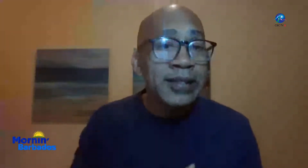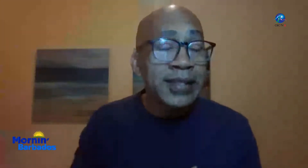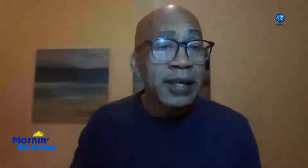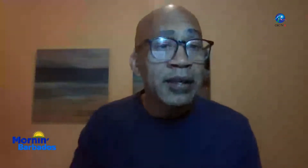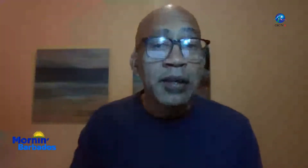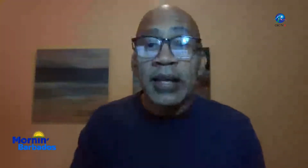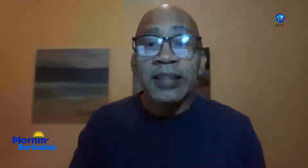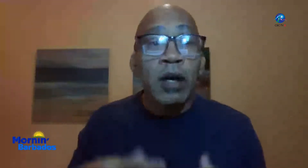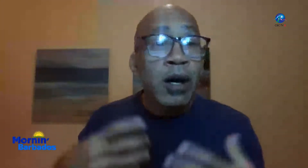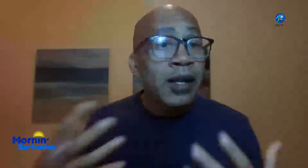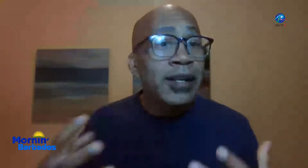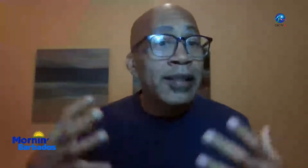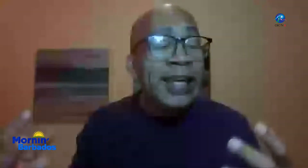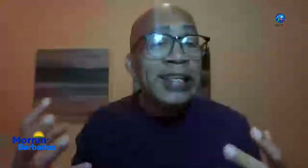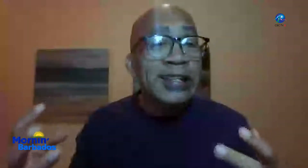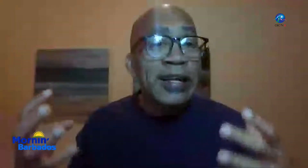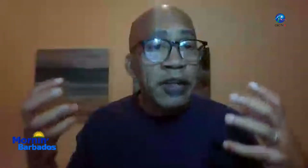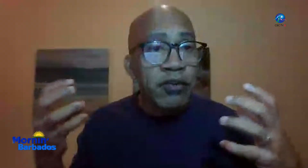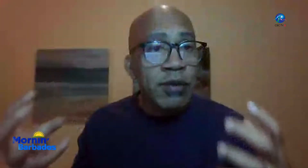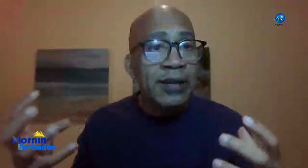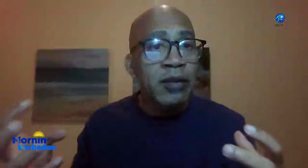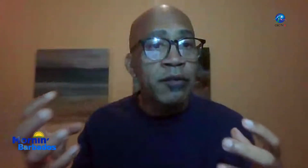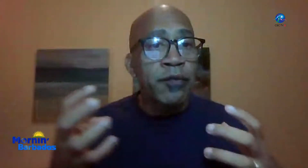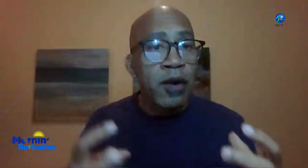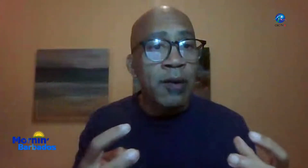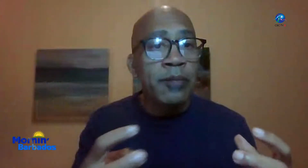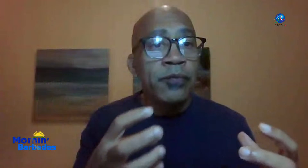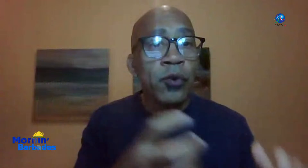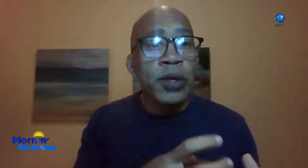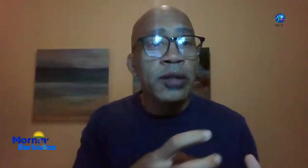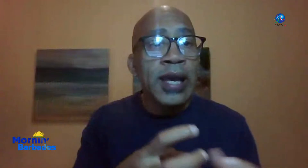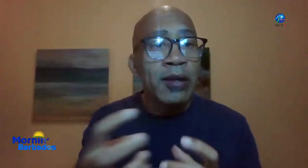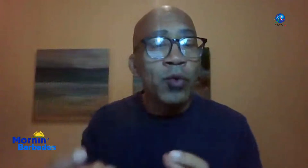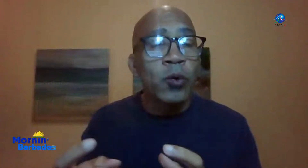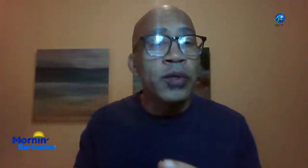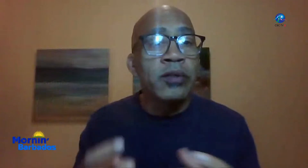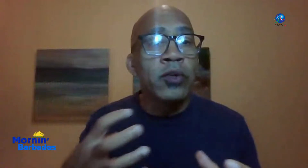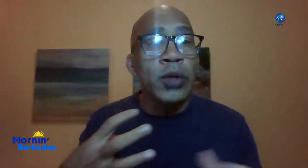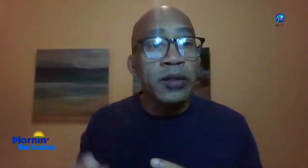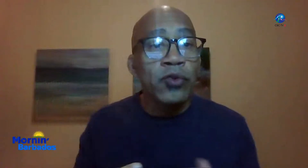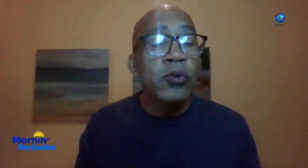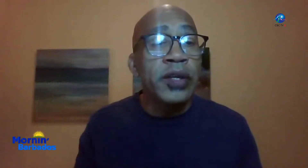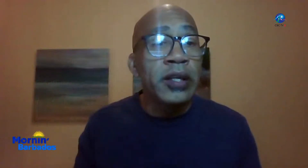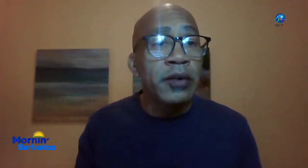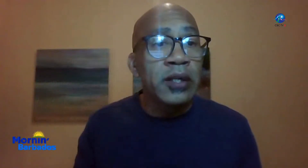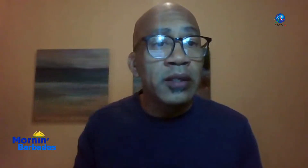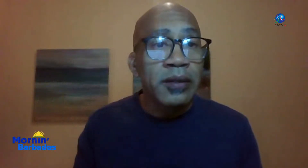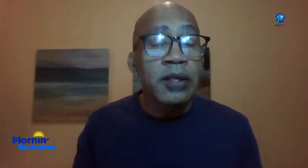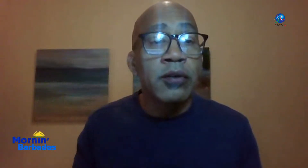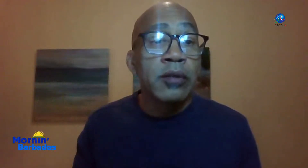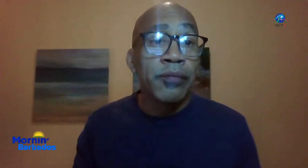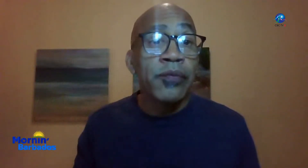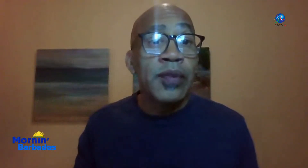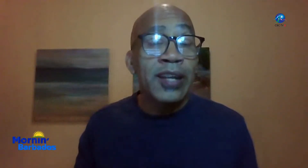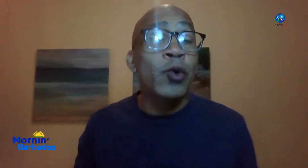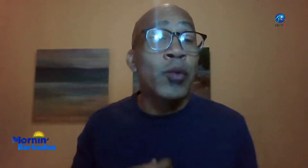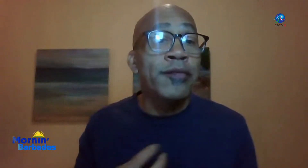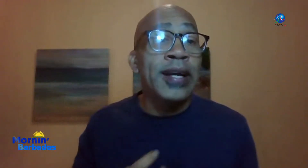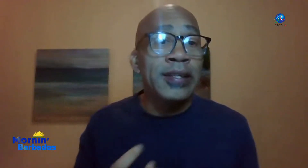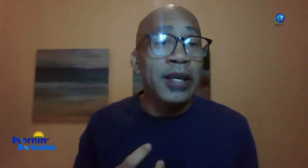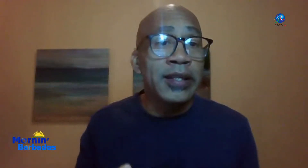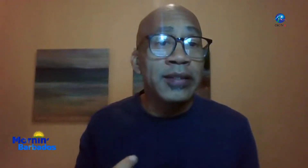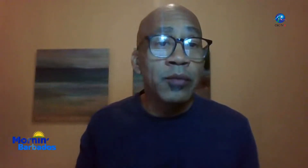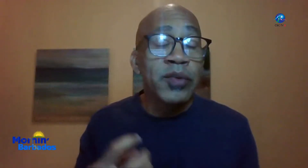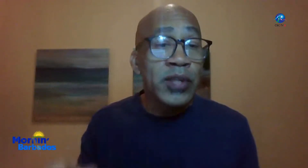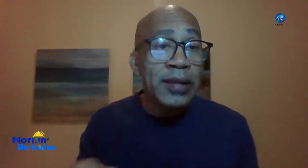your kid being sick? It's all of the things that distract us from doing the kind of work we need to do in this COVID era. That's